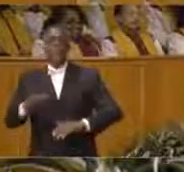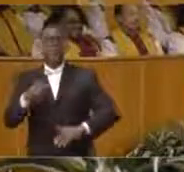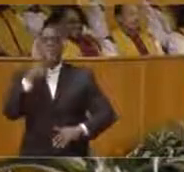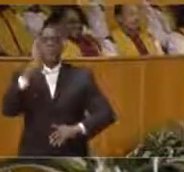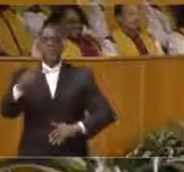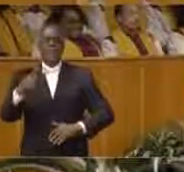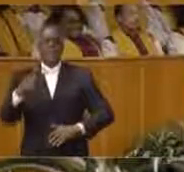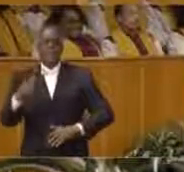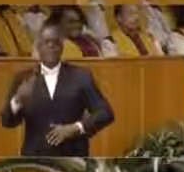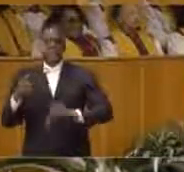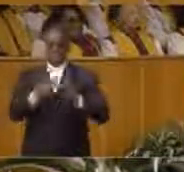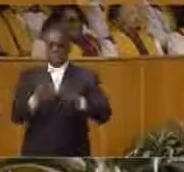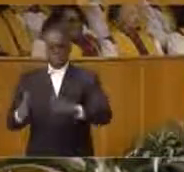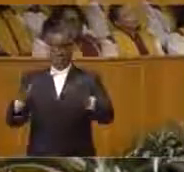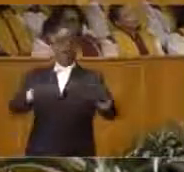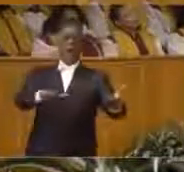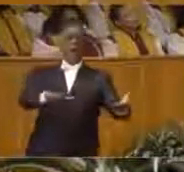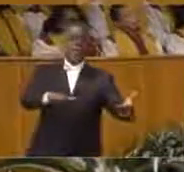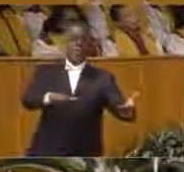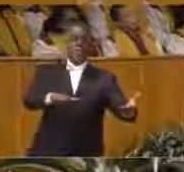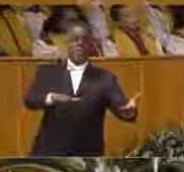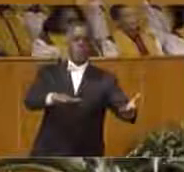say, he died.